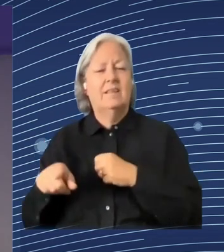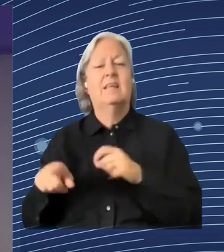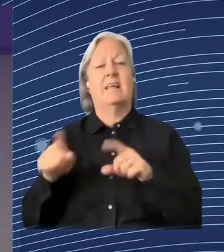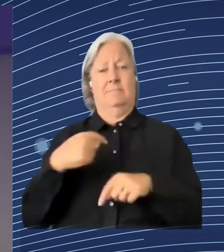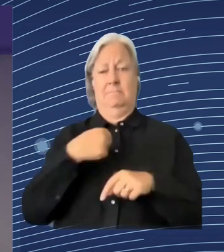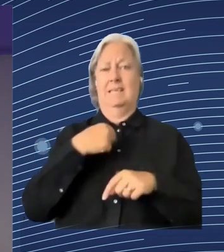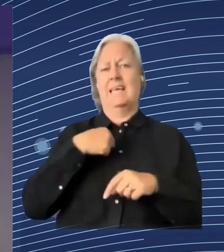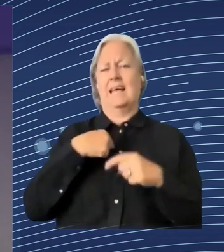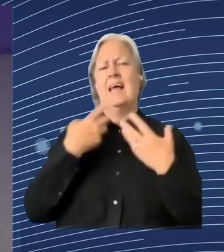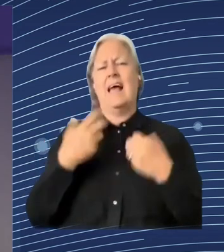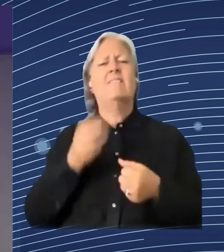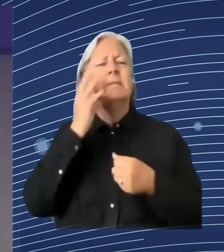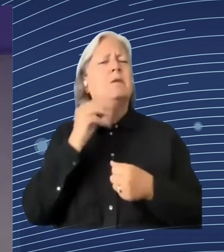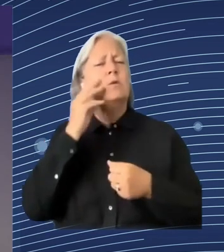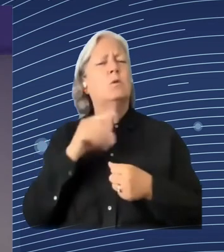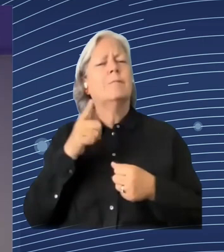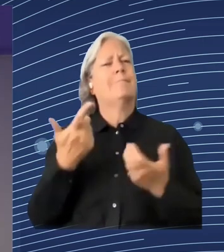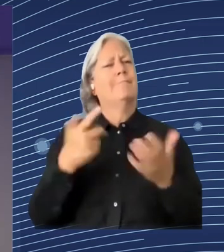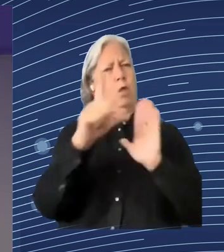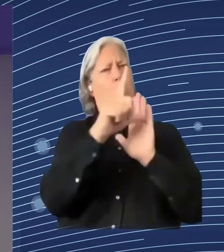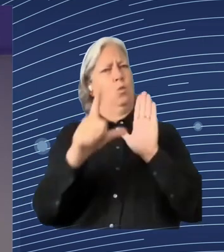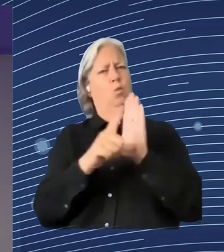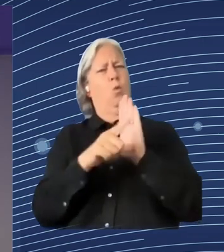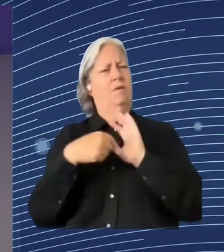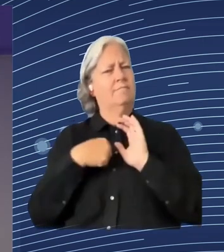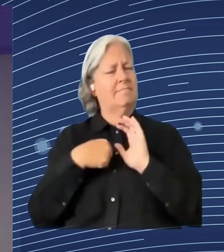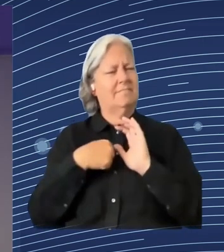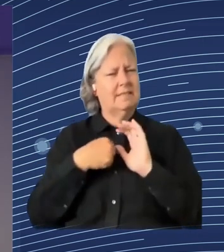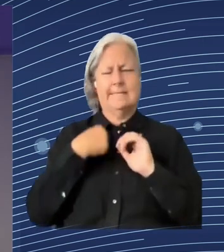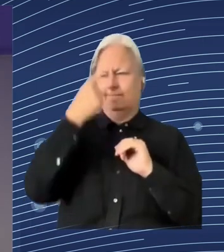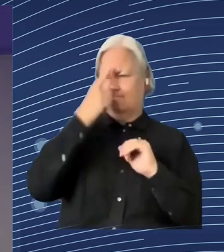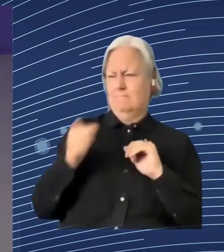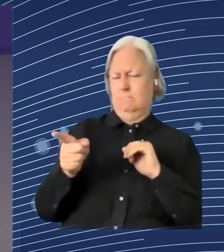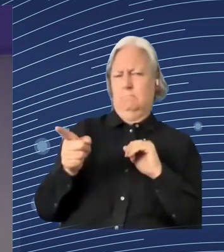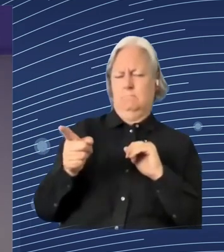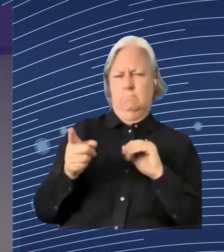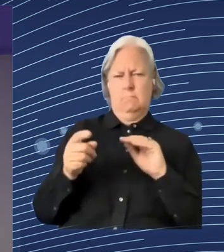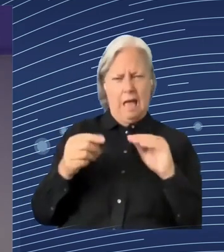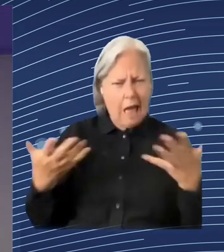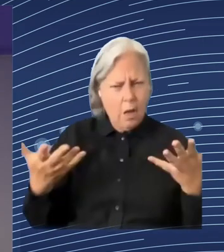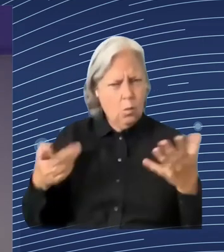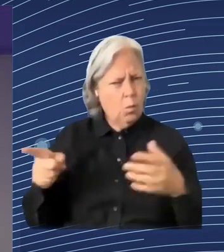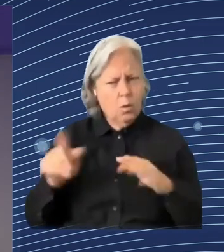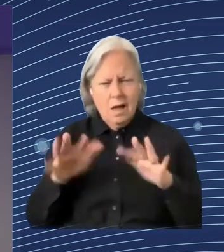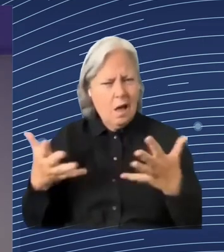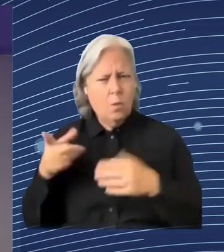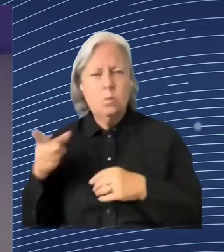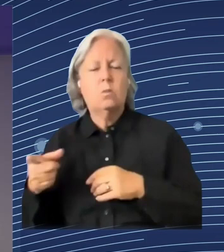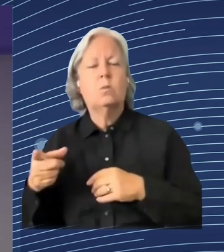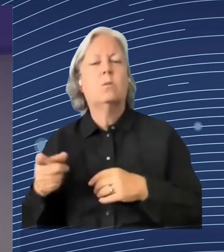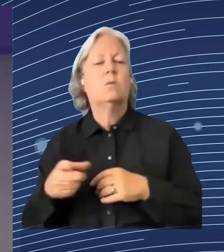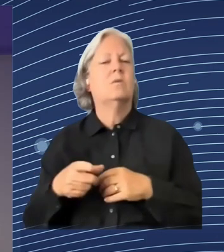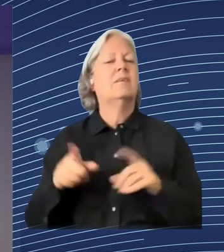this and I was like, how is this even possible? How do we use content created by artists